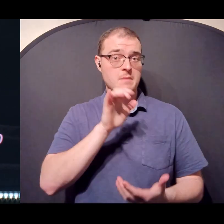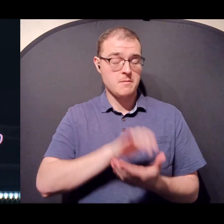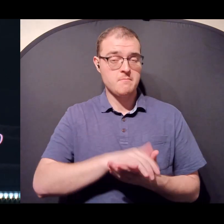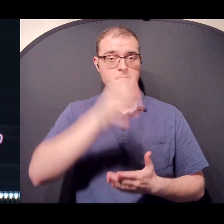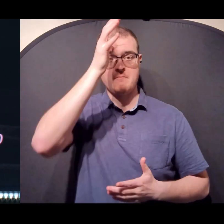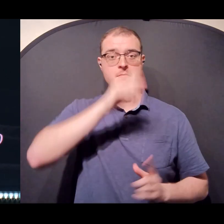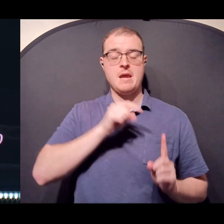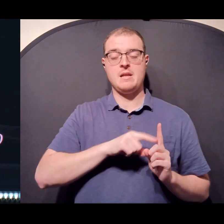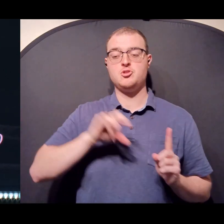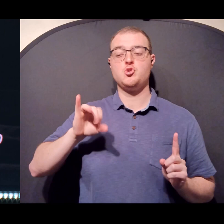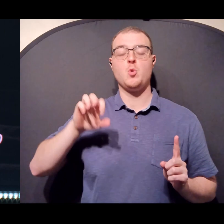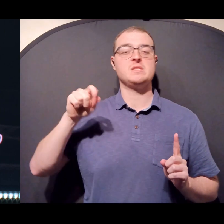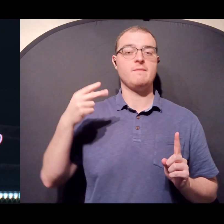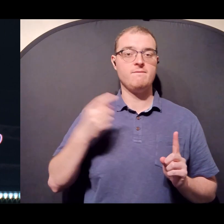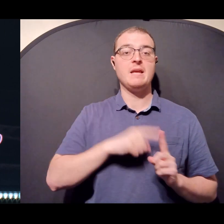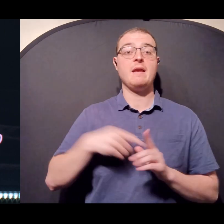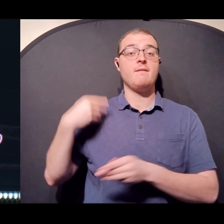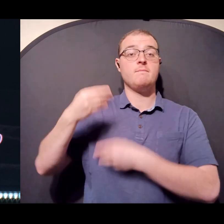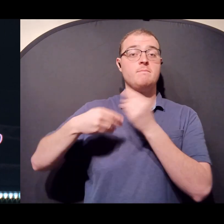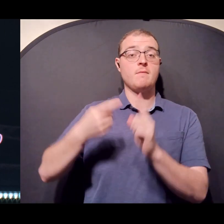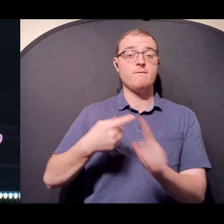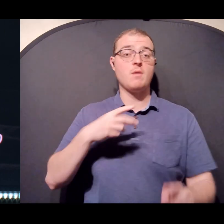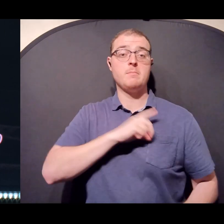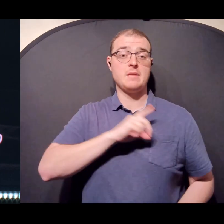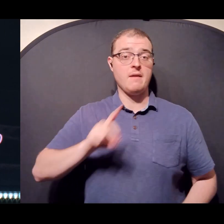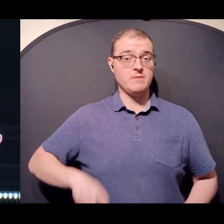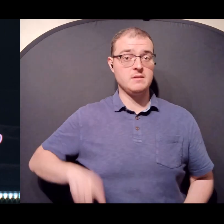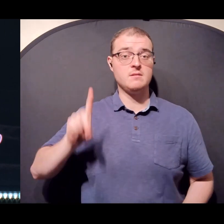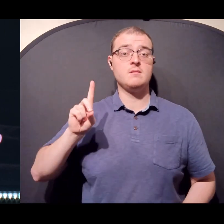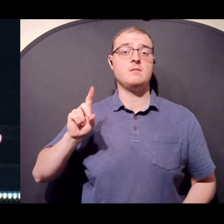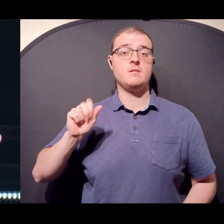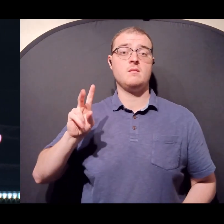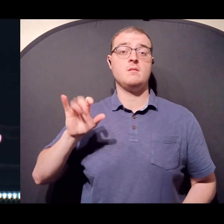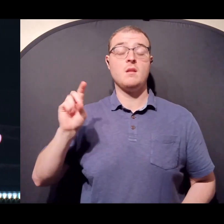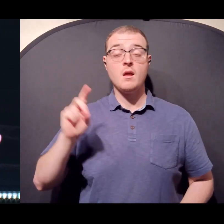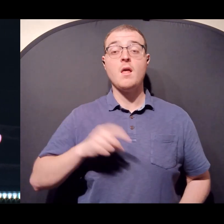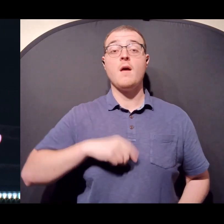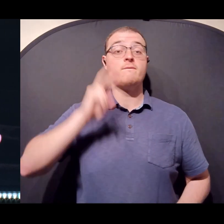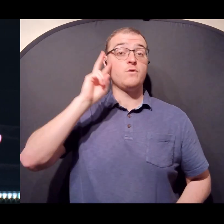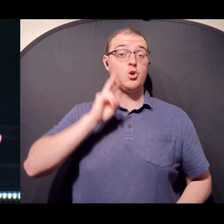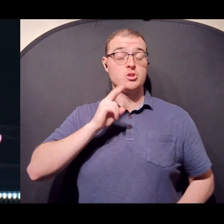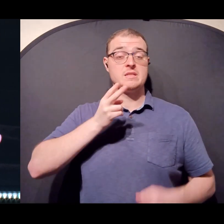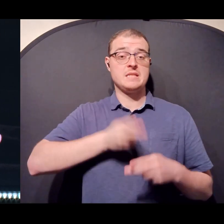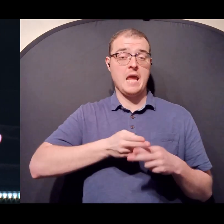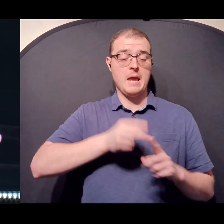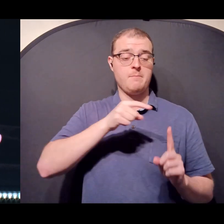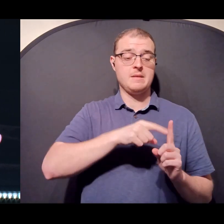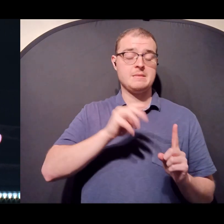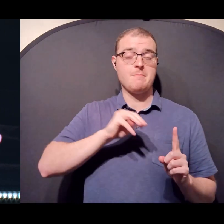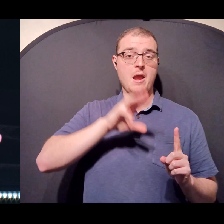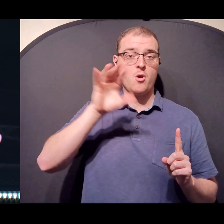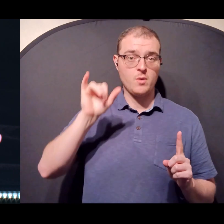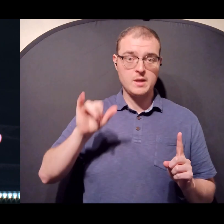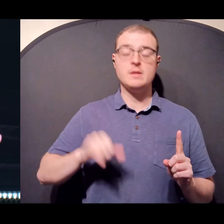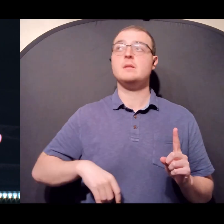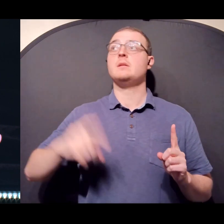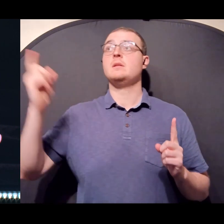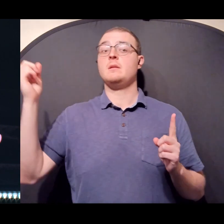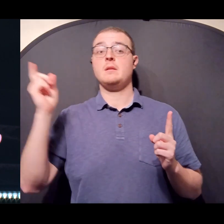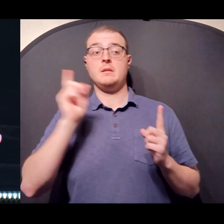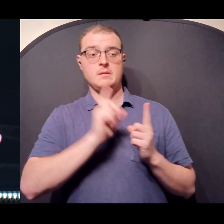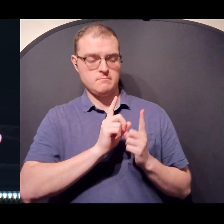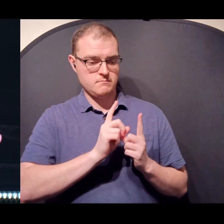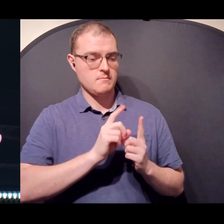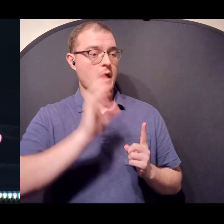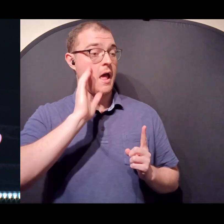A virgin pledged to be married to a man named Joseph. He's a descendant of David. And the virgin's name was Mary. The angel went to her and said,